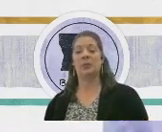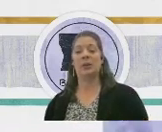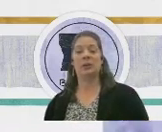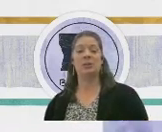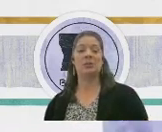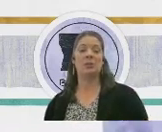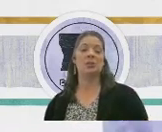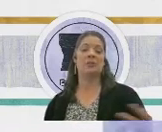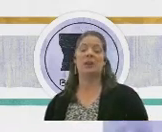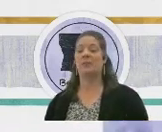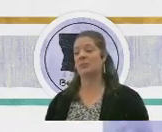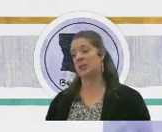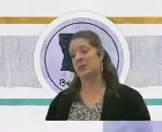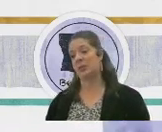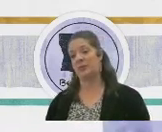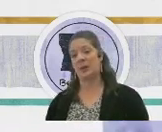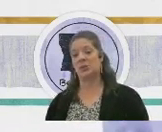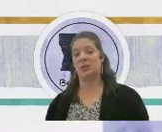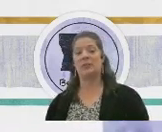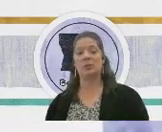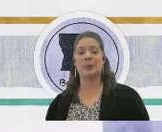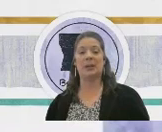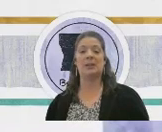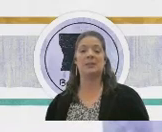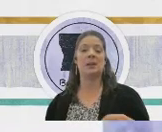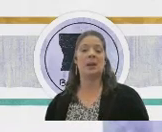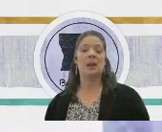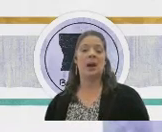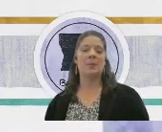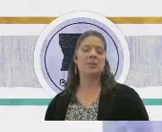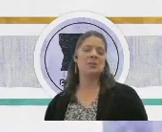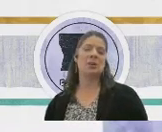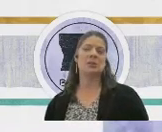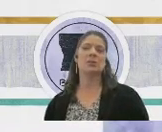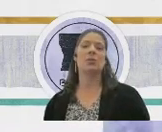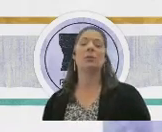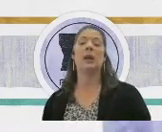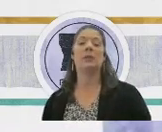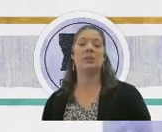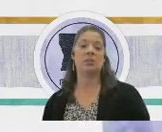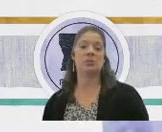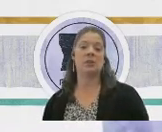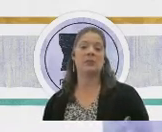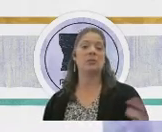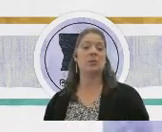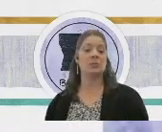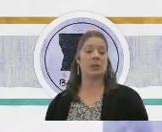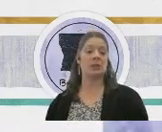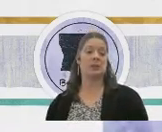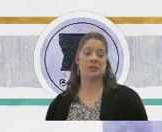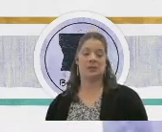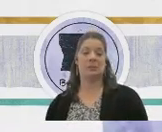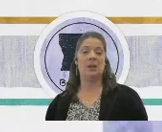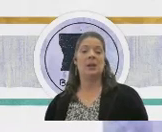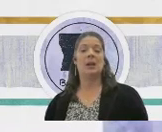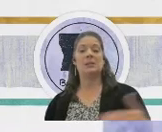and LDOE early childhood should have never received their information in the first place. It just causes a whole lot of issues if you're using